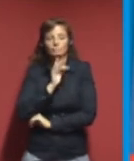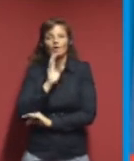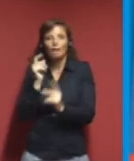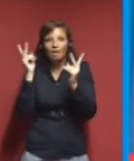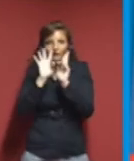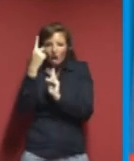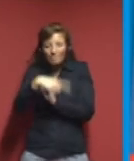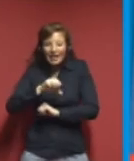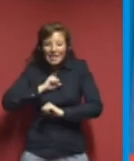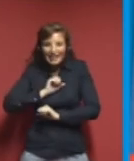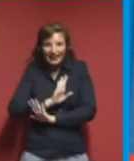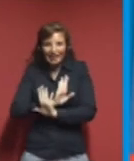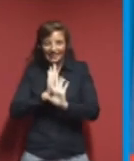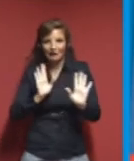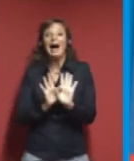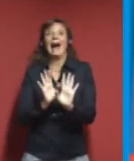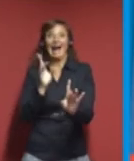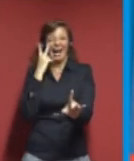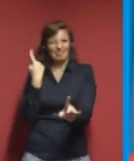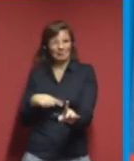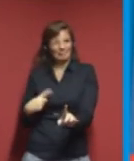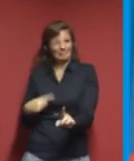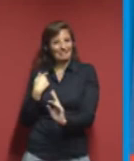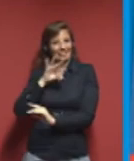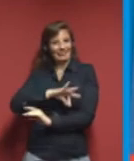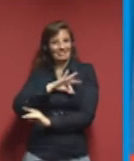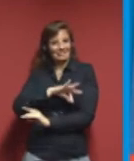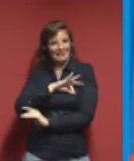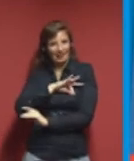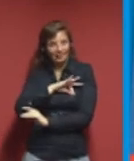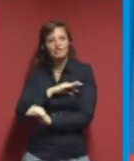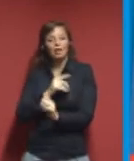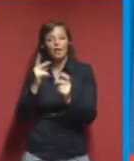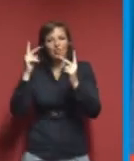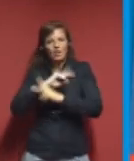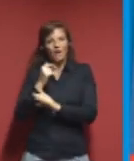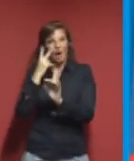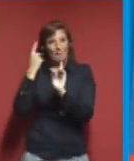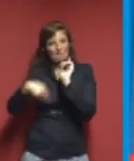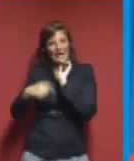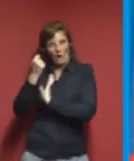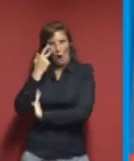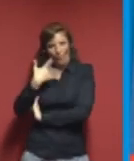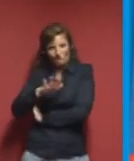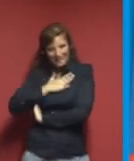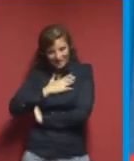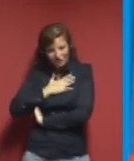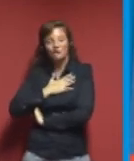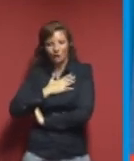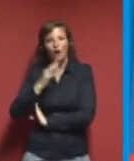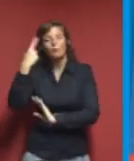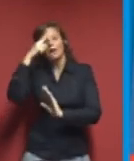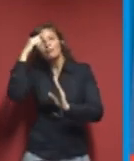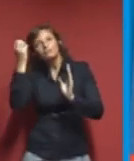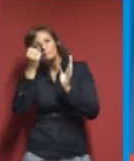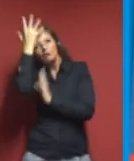Here are a few things that I've seen from kind of Maker 2.0 creations. This is a remote control cockroach